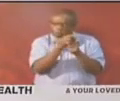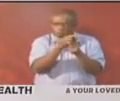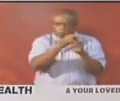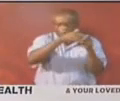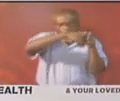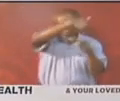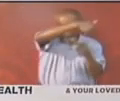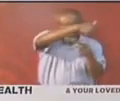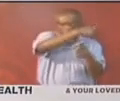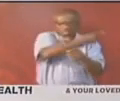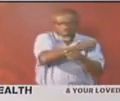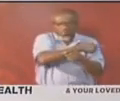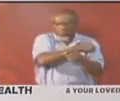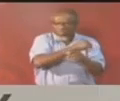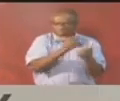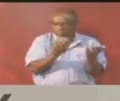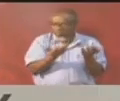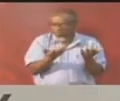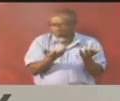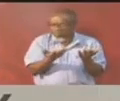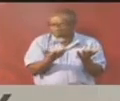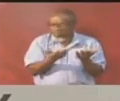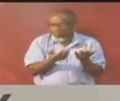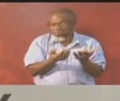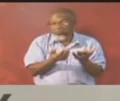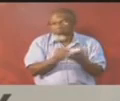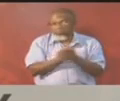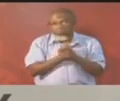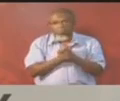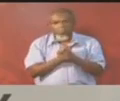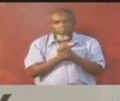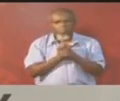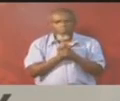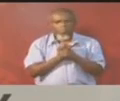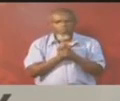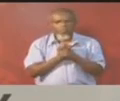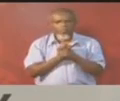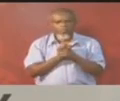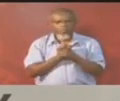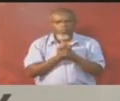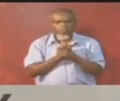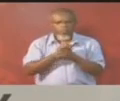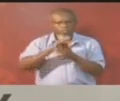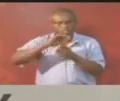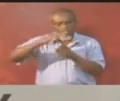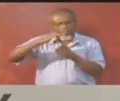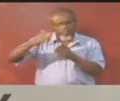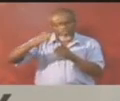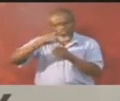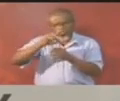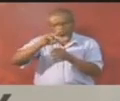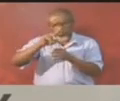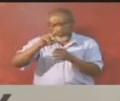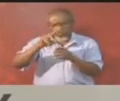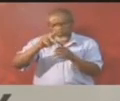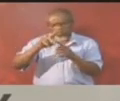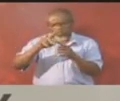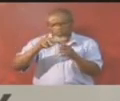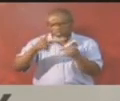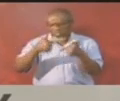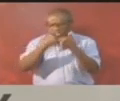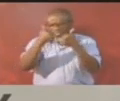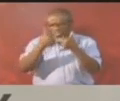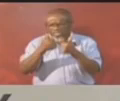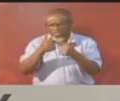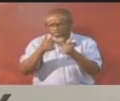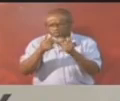Okay, so with respect to the particular conditions that you would have listed, we do want to advise